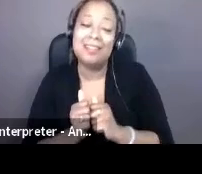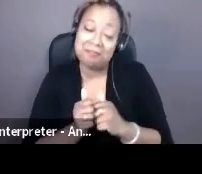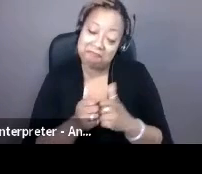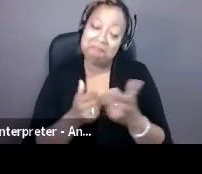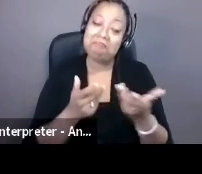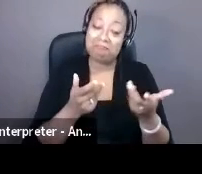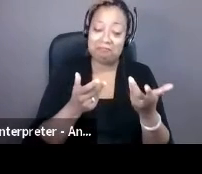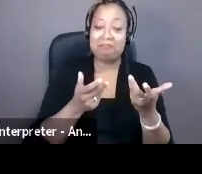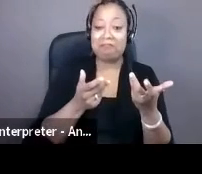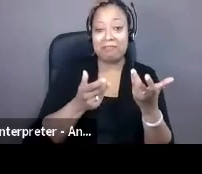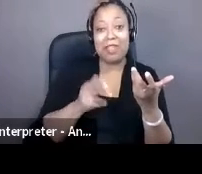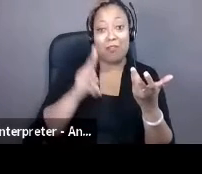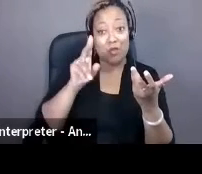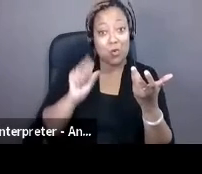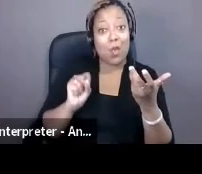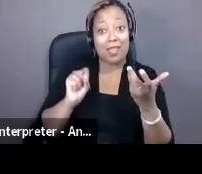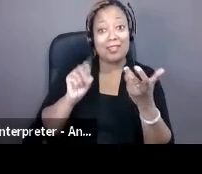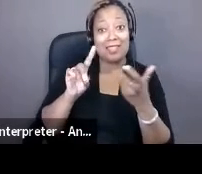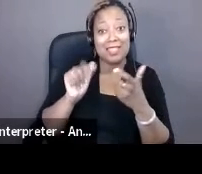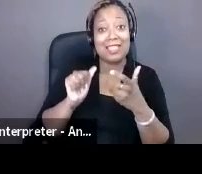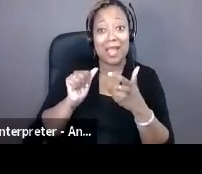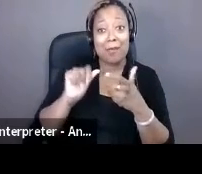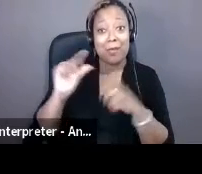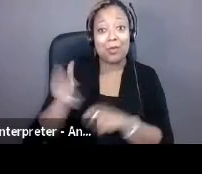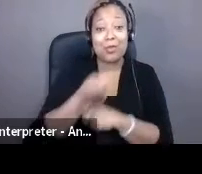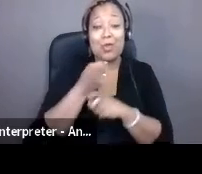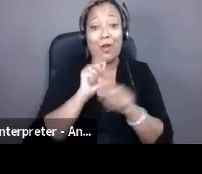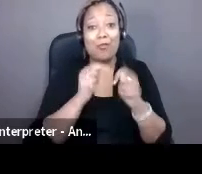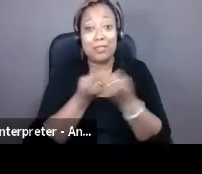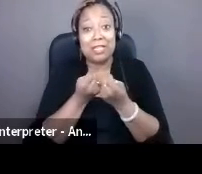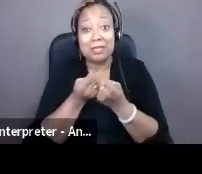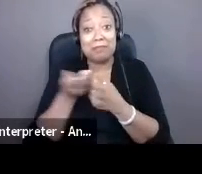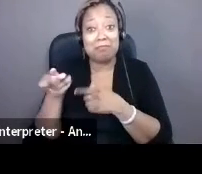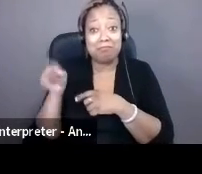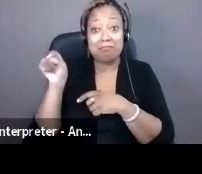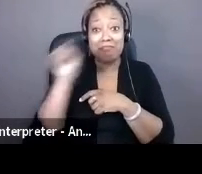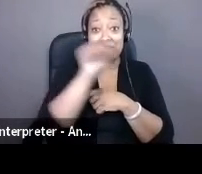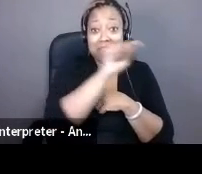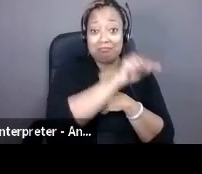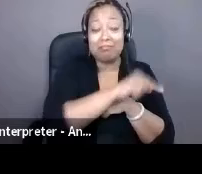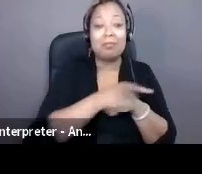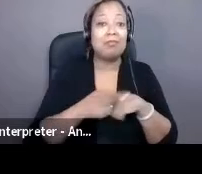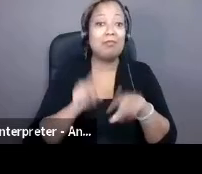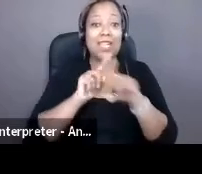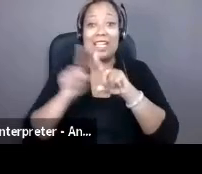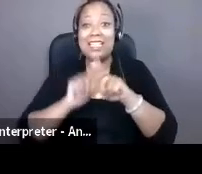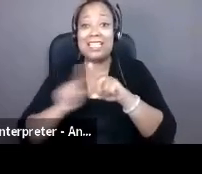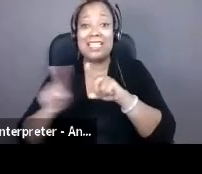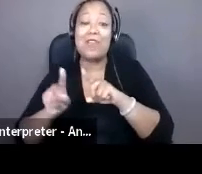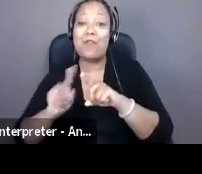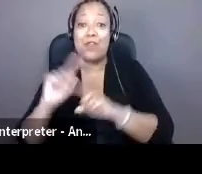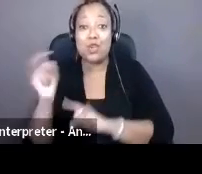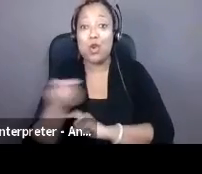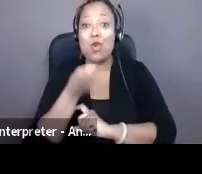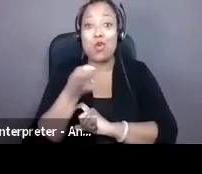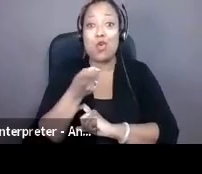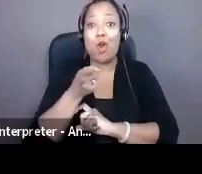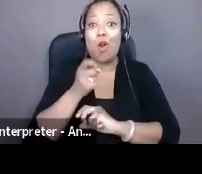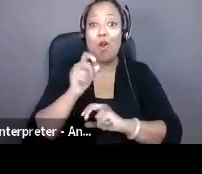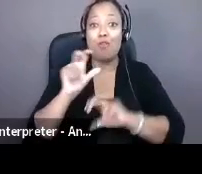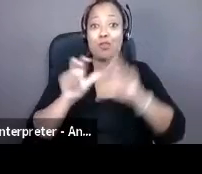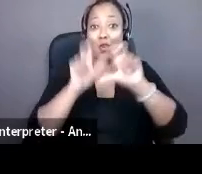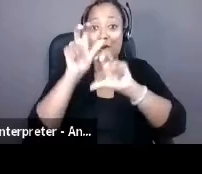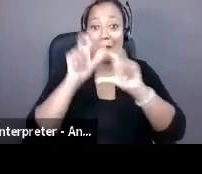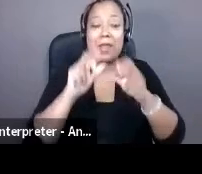are U.S. disabled golf teams. There are different golf tournaments, adaptive golf tournaments and disabled golf